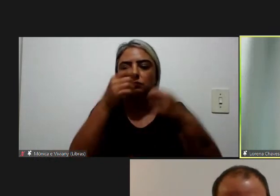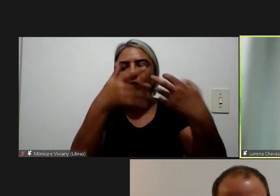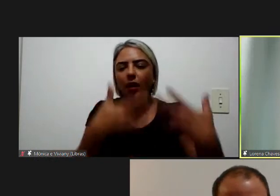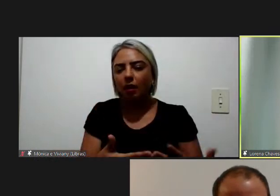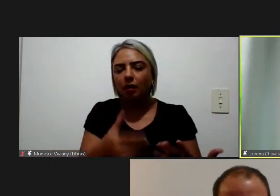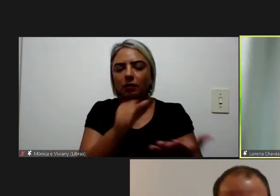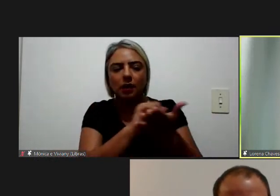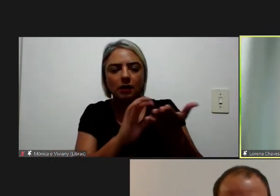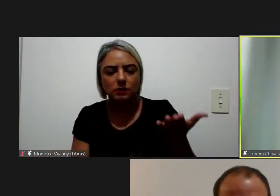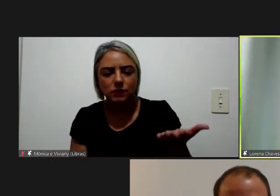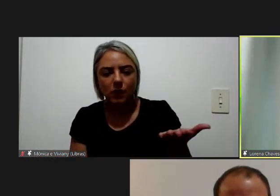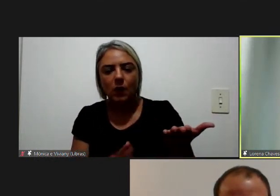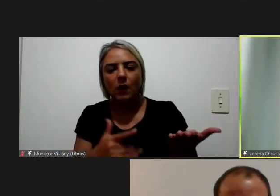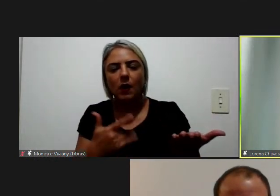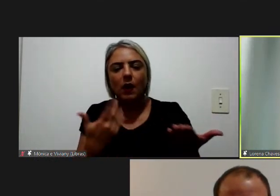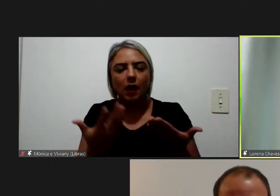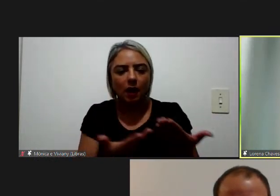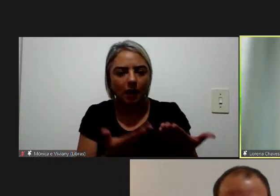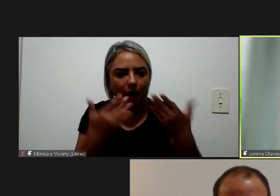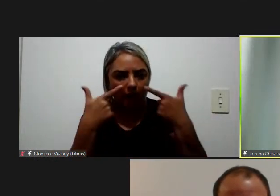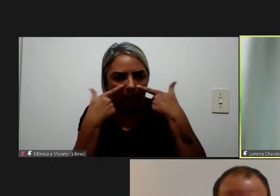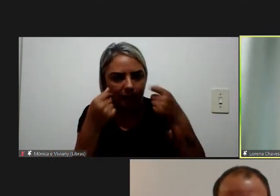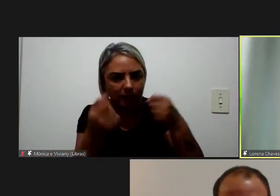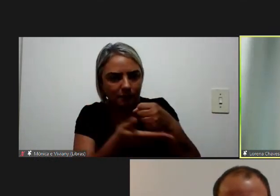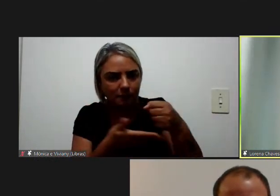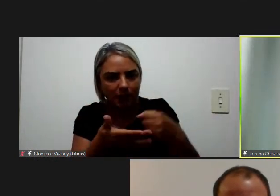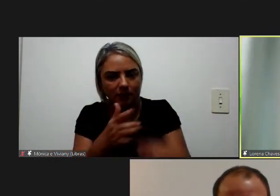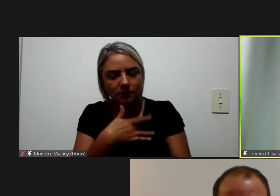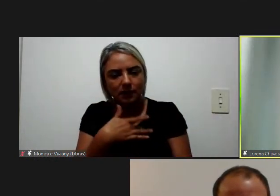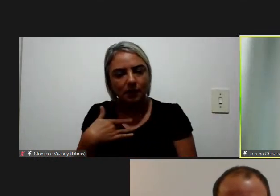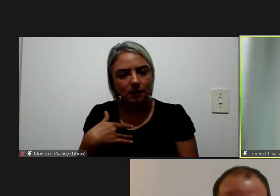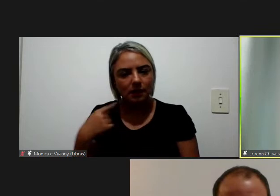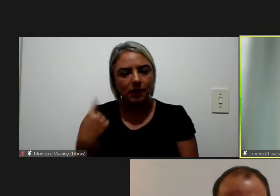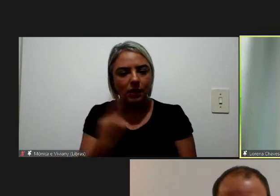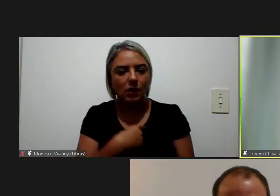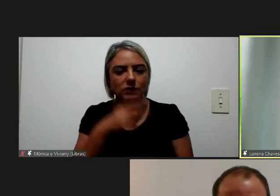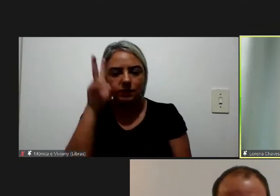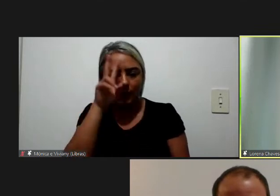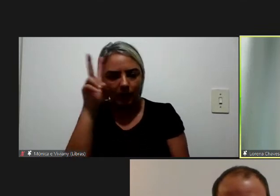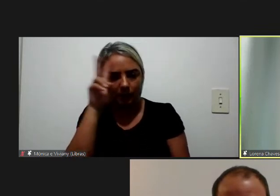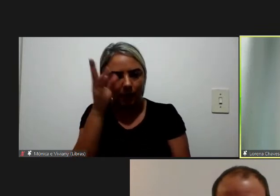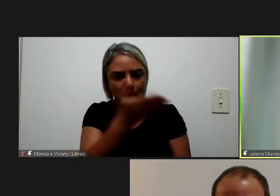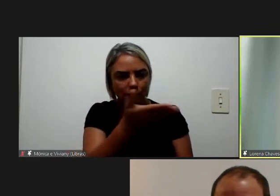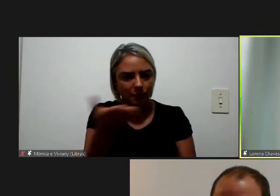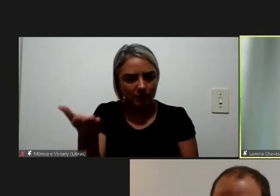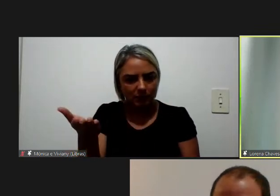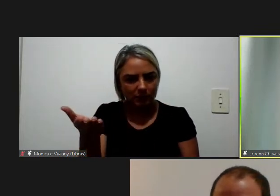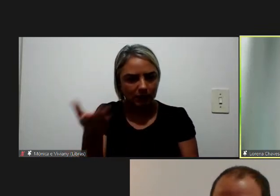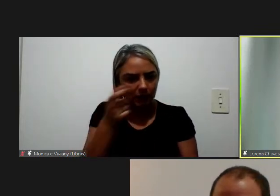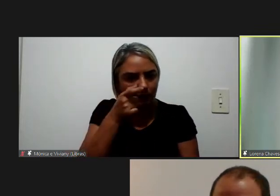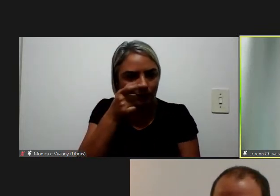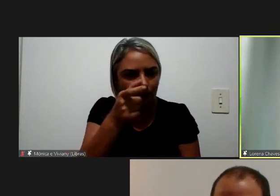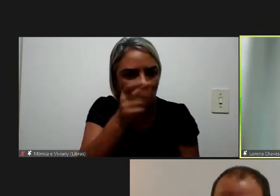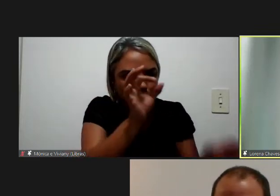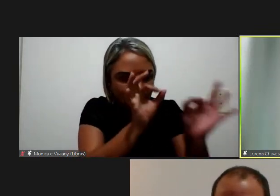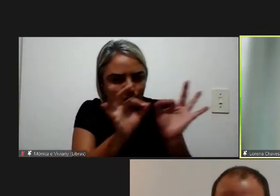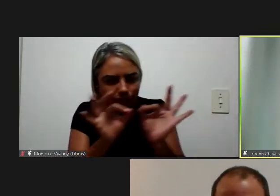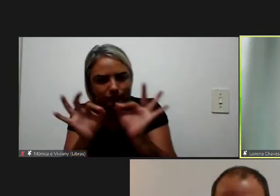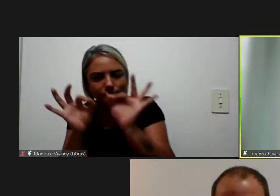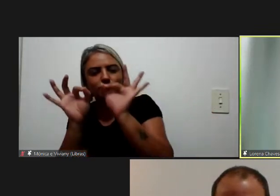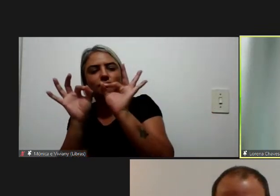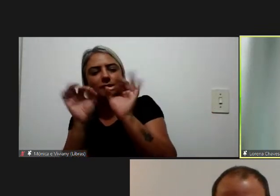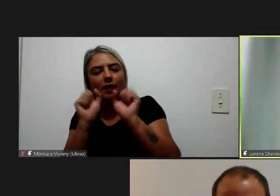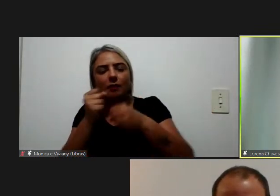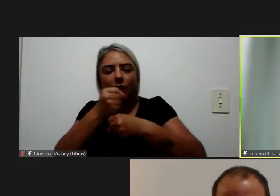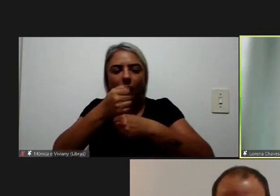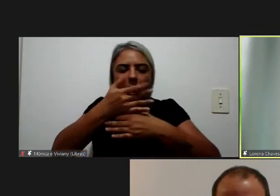Peter is going to talk about, and we remember that the audience